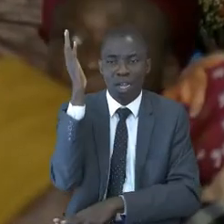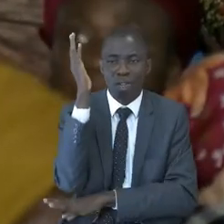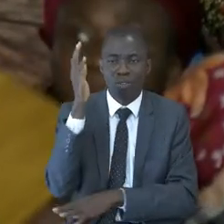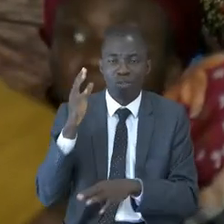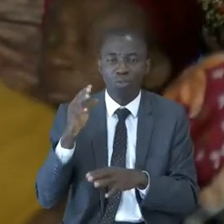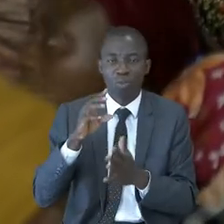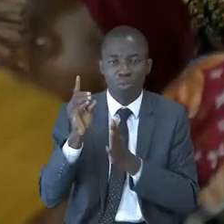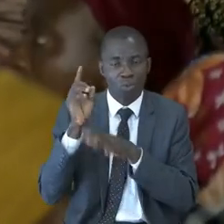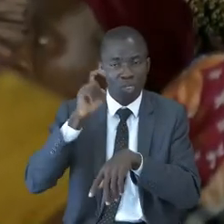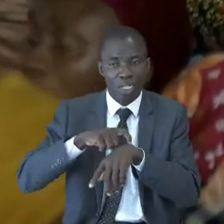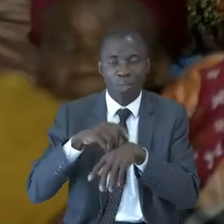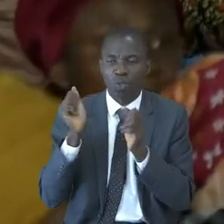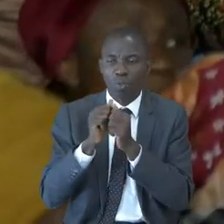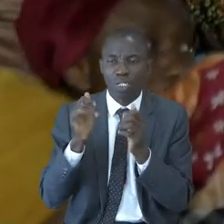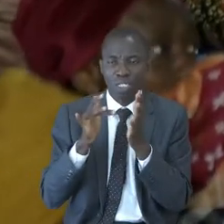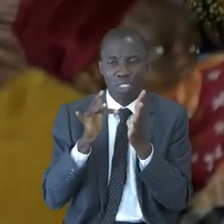up tomorrow